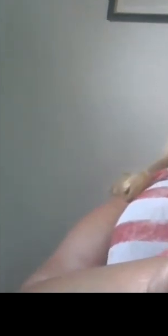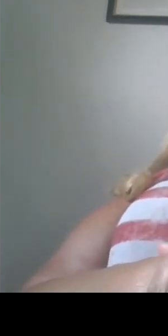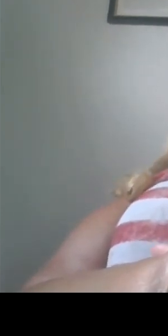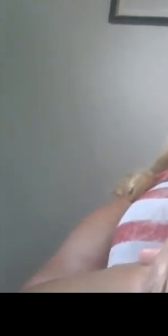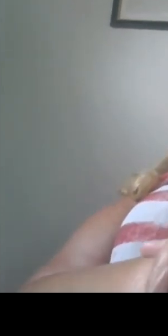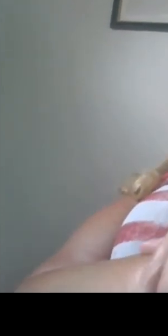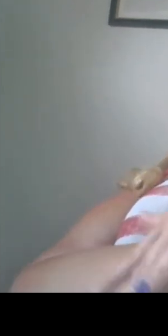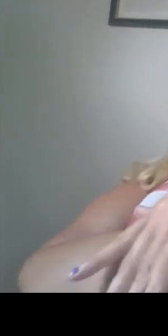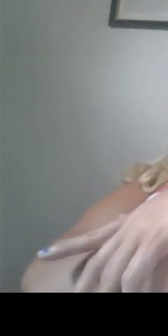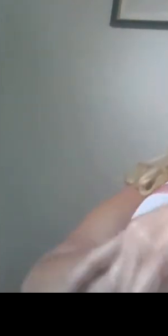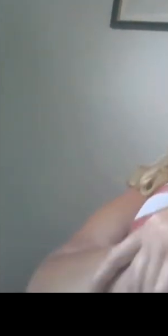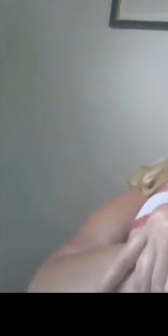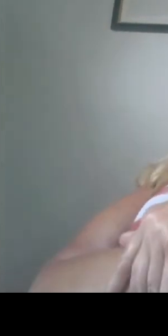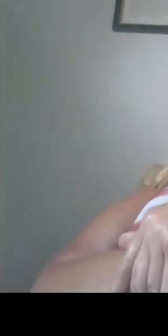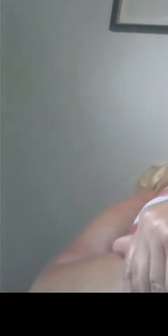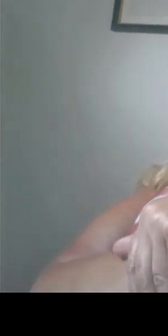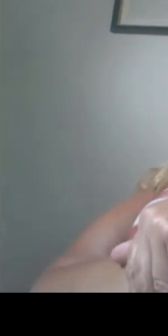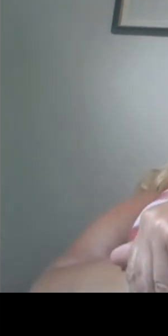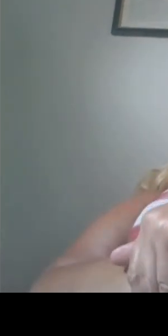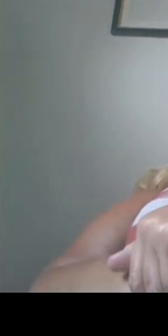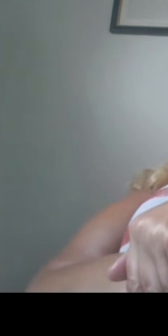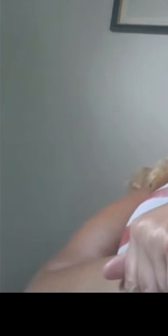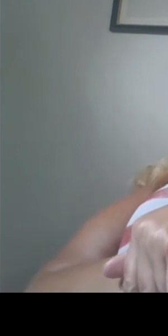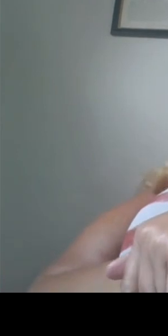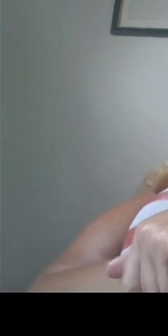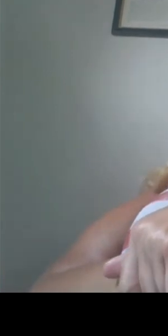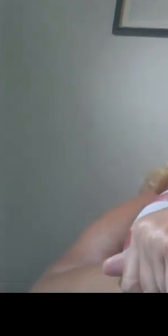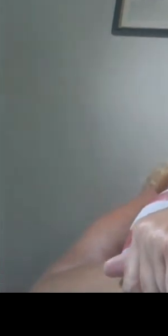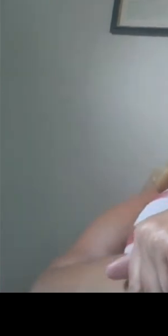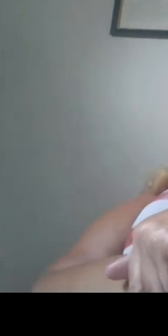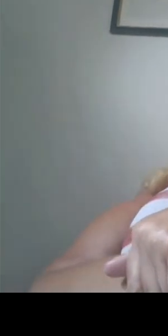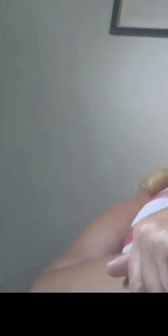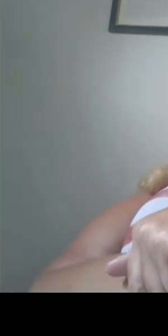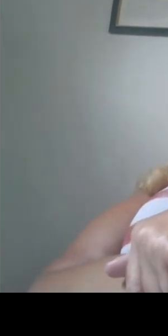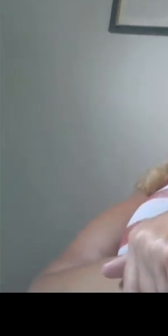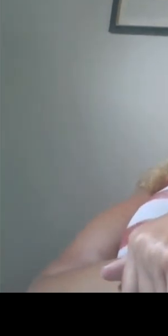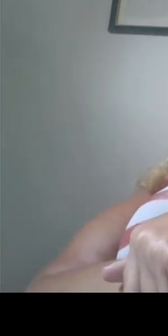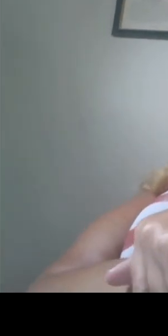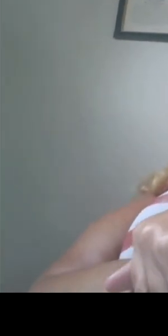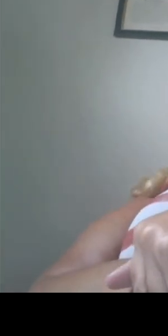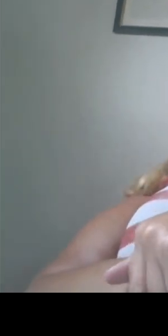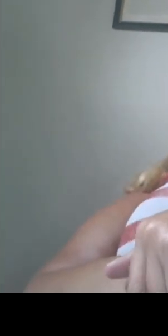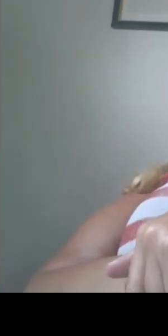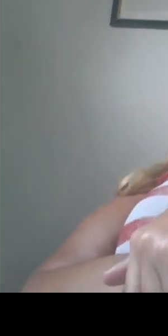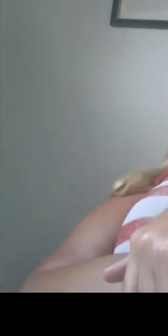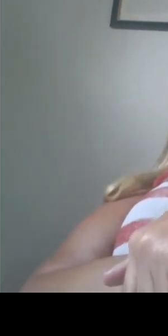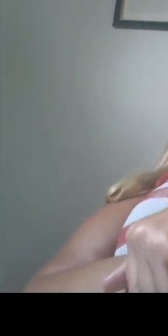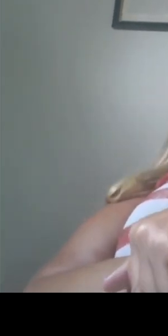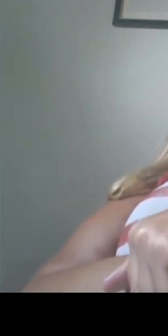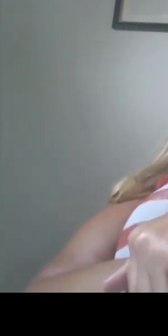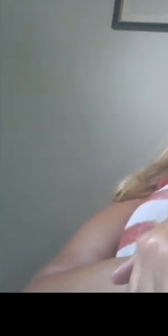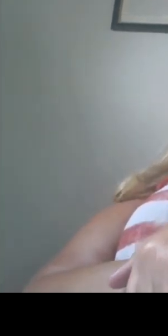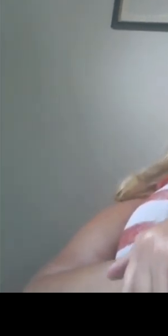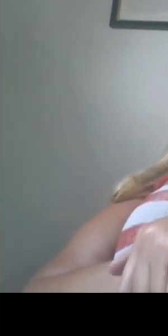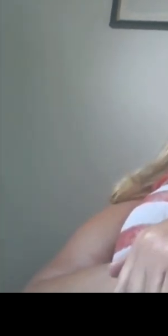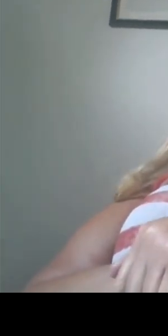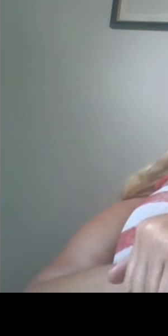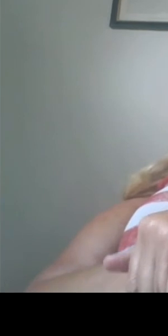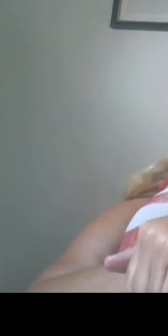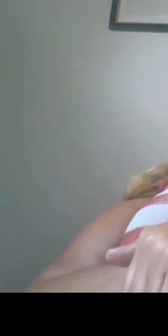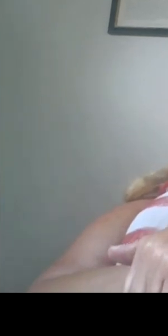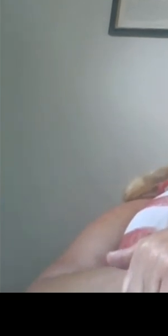as far as, first time voting, but it's also very empowering to know that your voice really